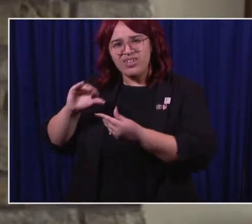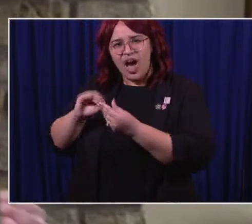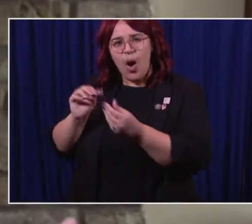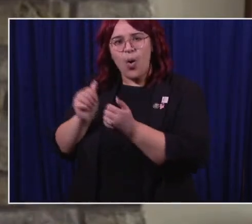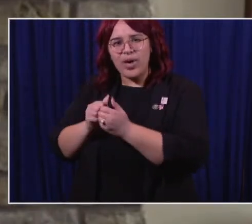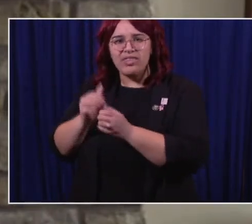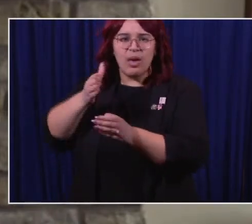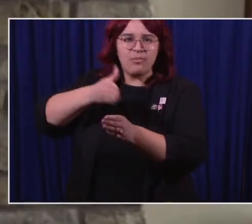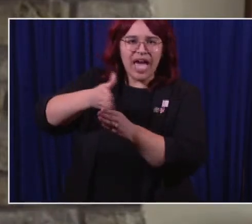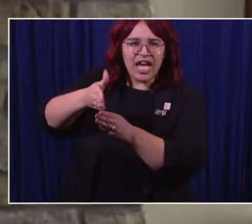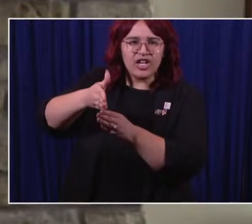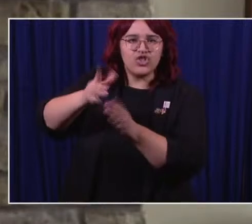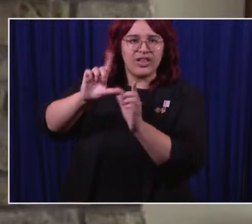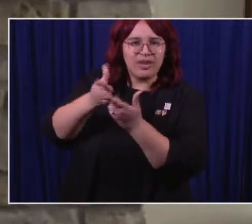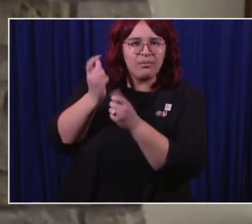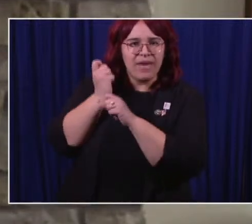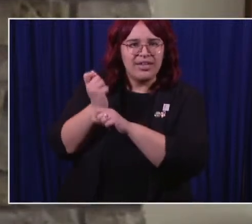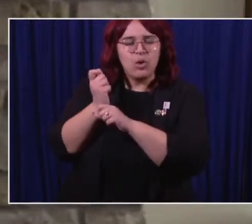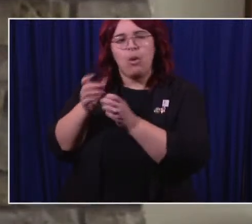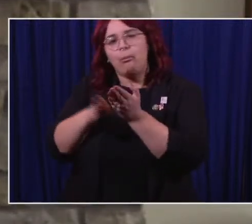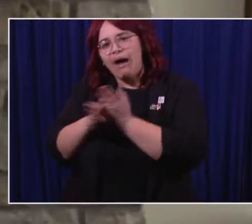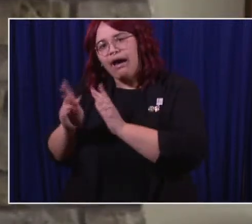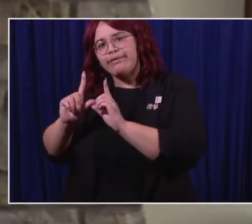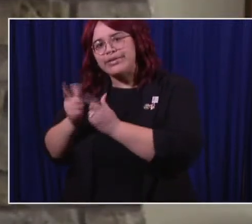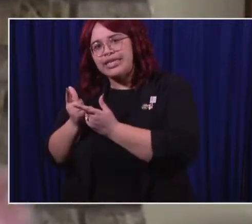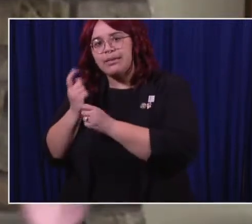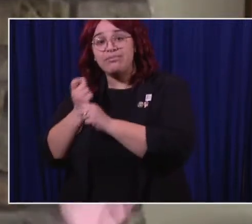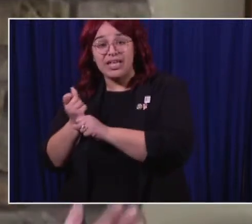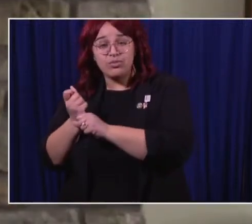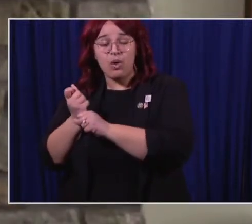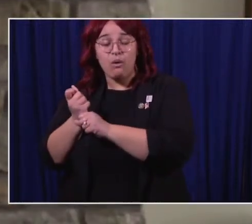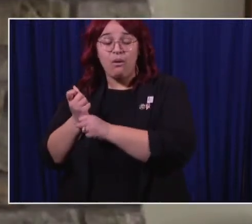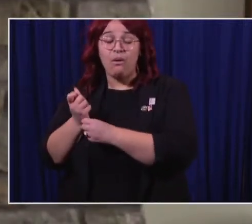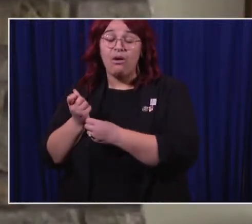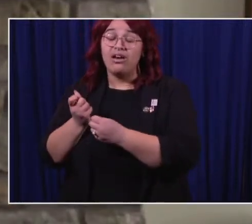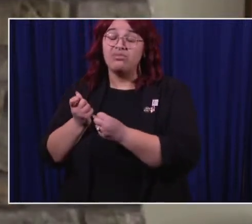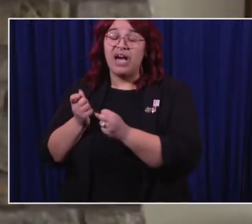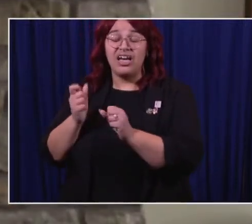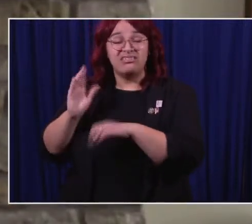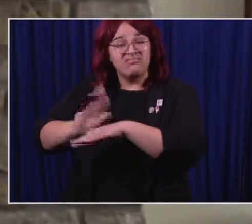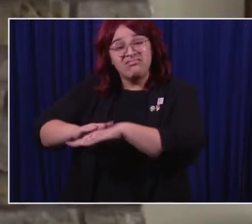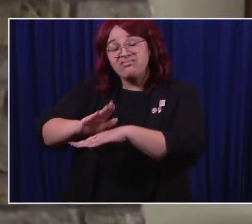now. We hope it works. But if this variant is out there and it's just spreading,